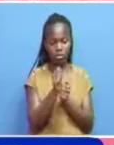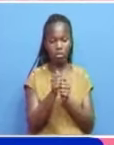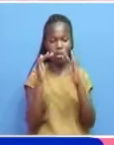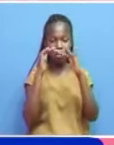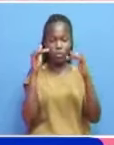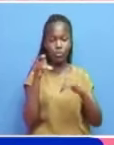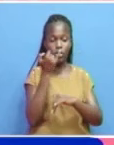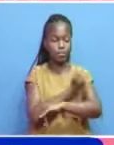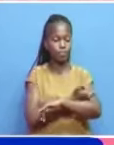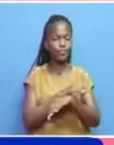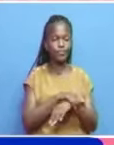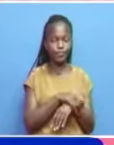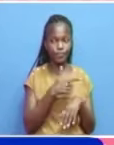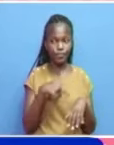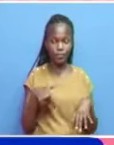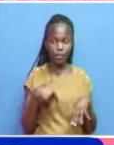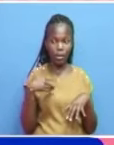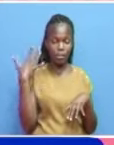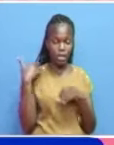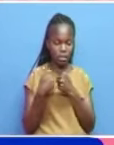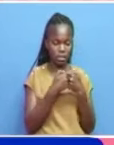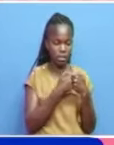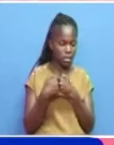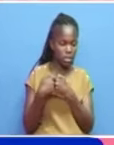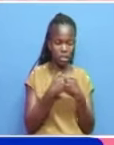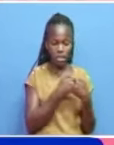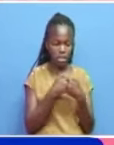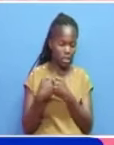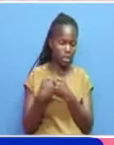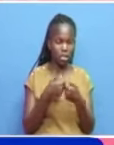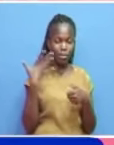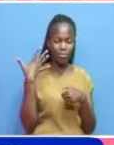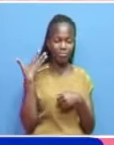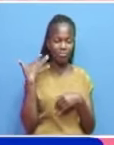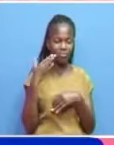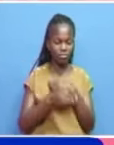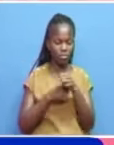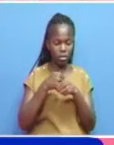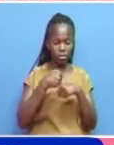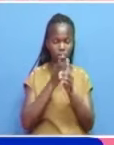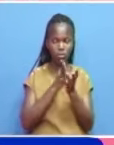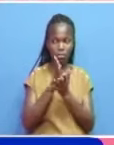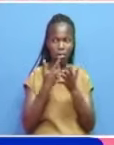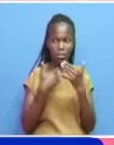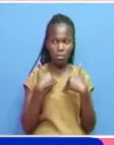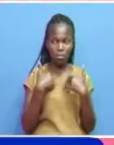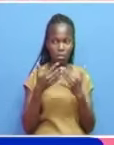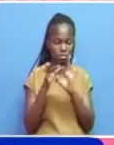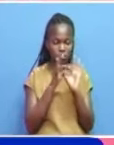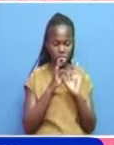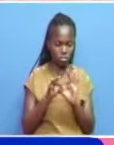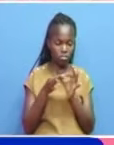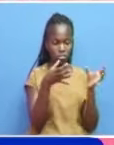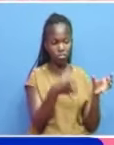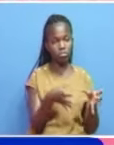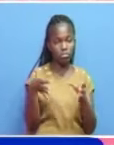those institutions. We have been struggling for the last number of years to ensure that there is some cohesion, some moving together as communities.